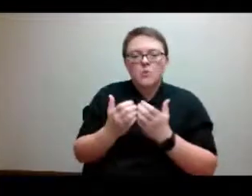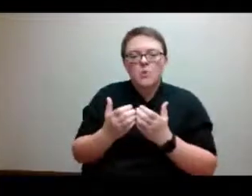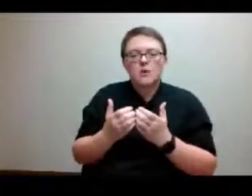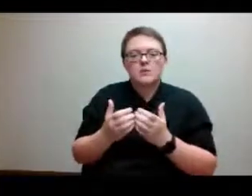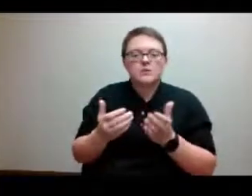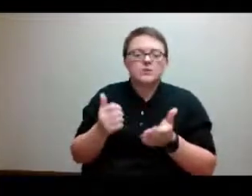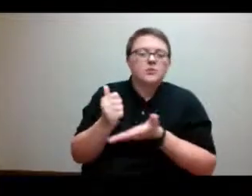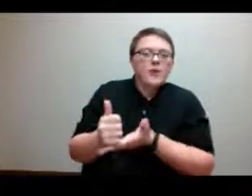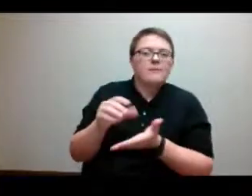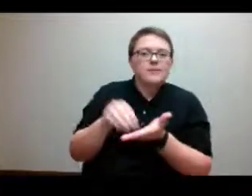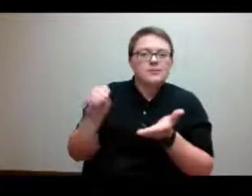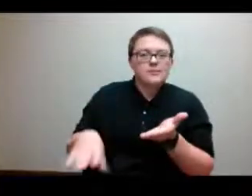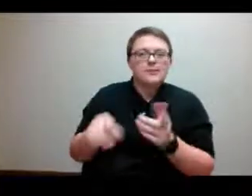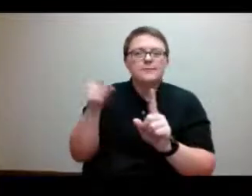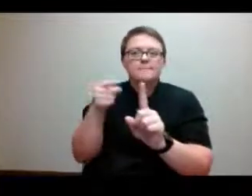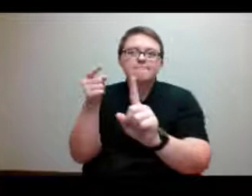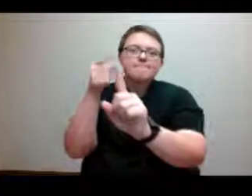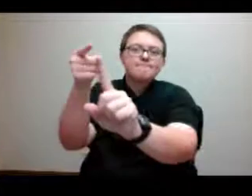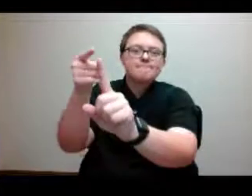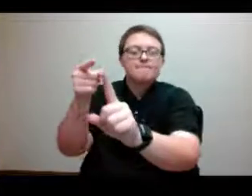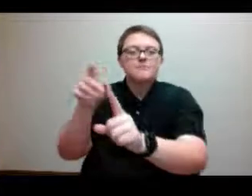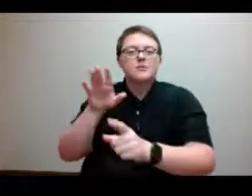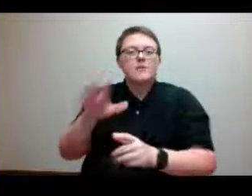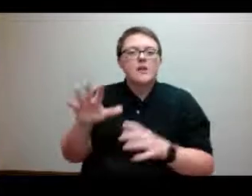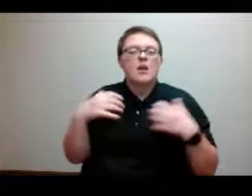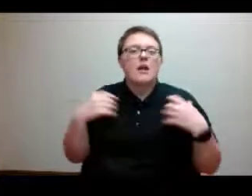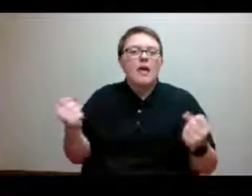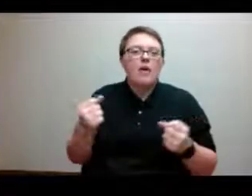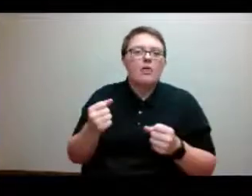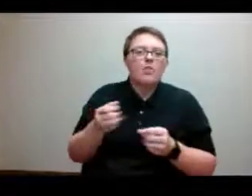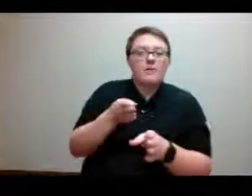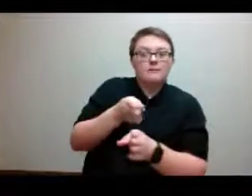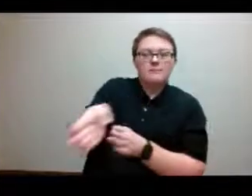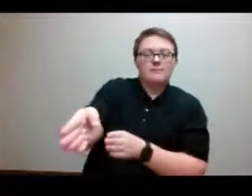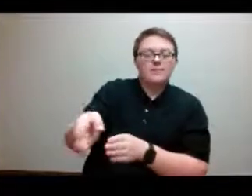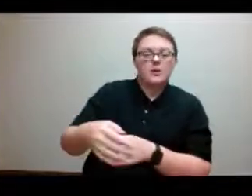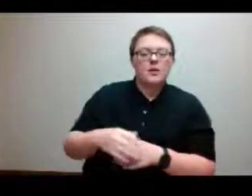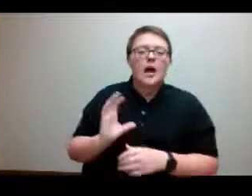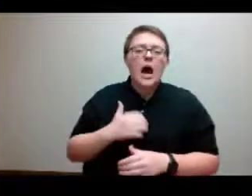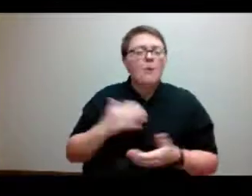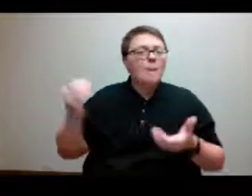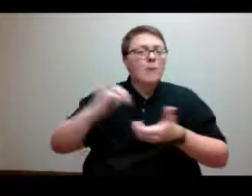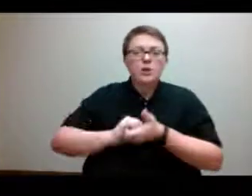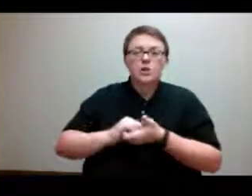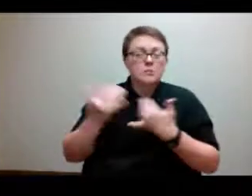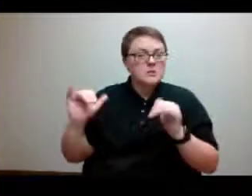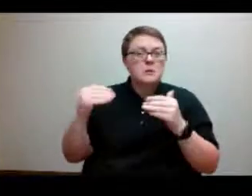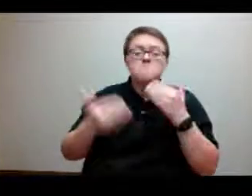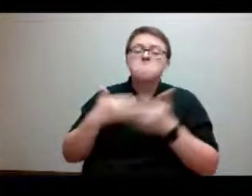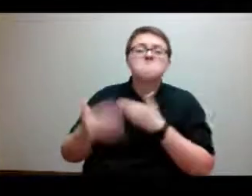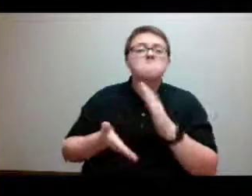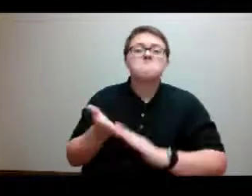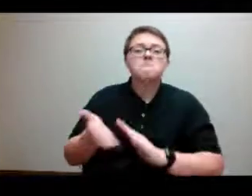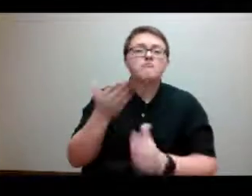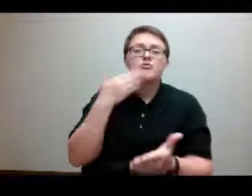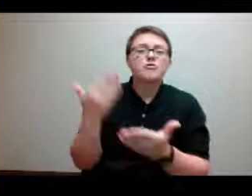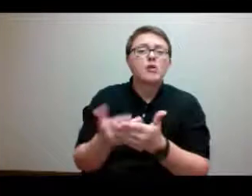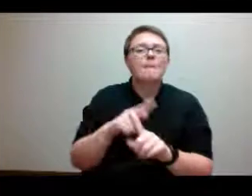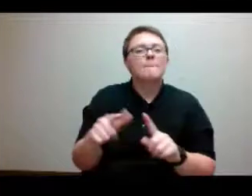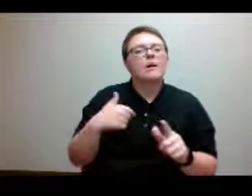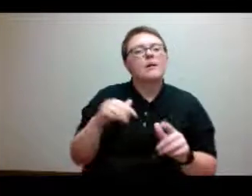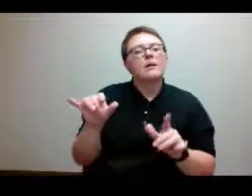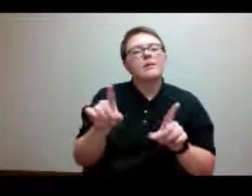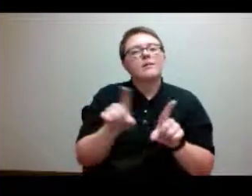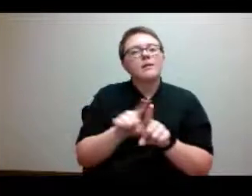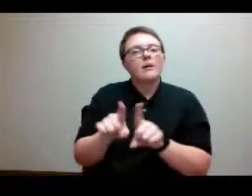career program. So our partnerships are thriving, but we are always looking to advance our partnerships